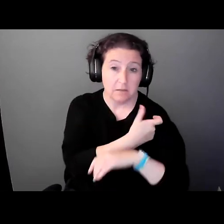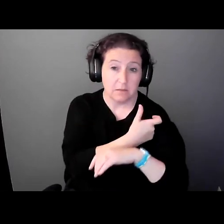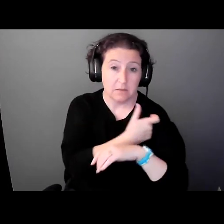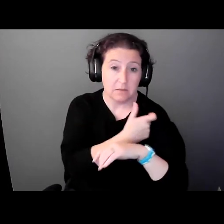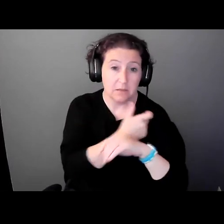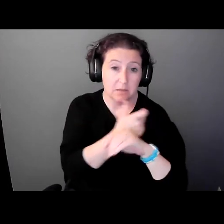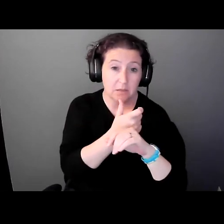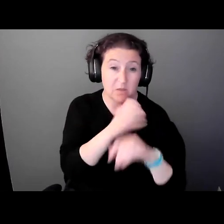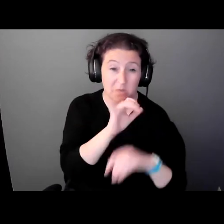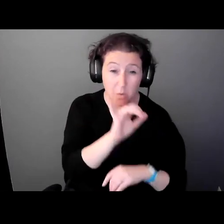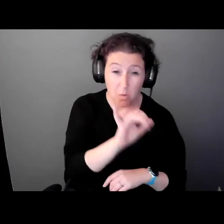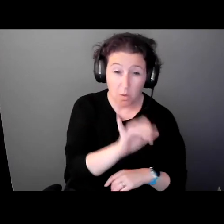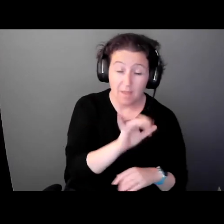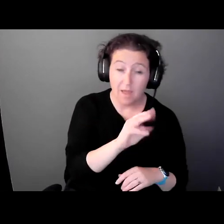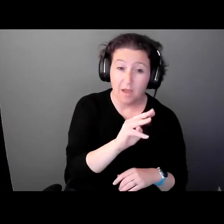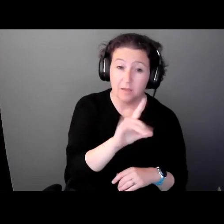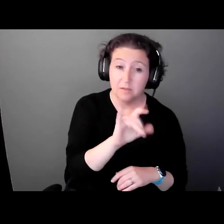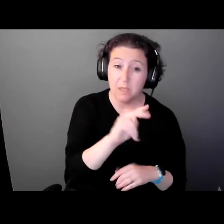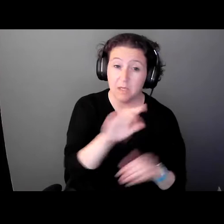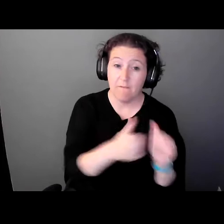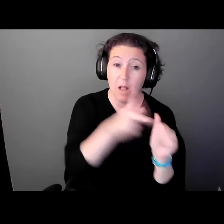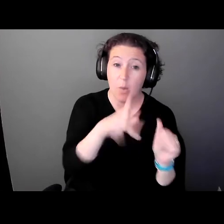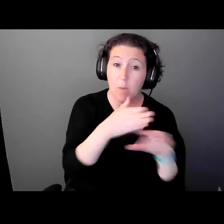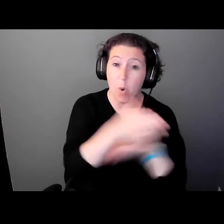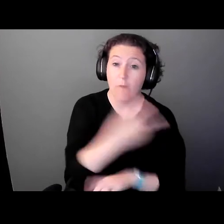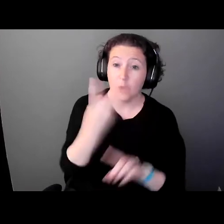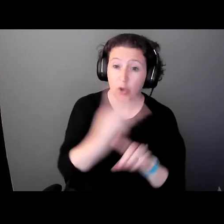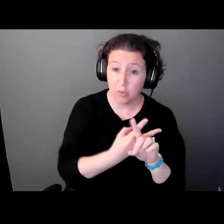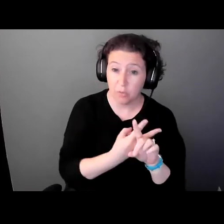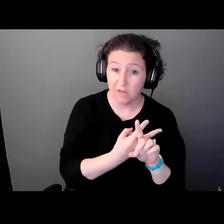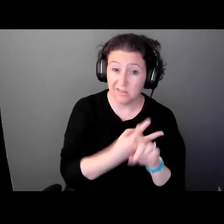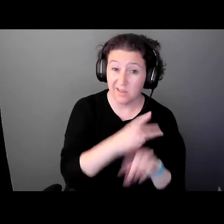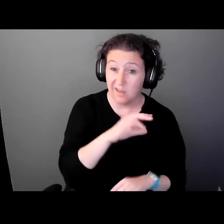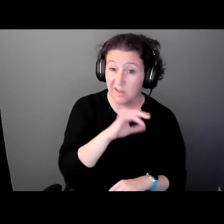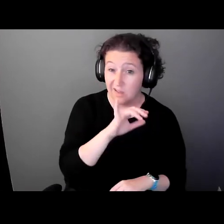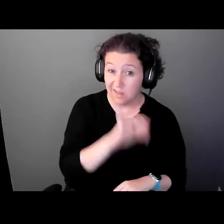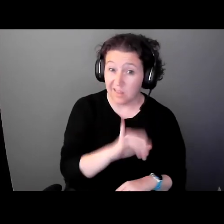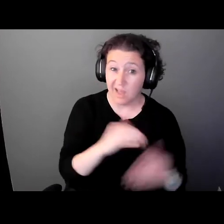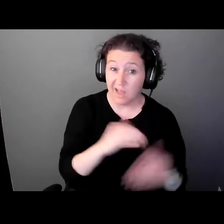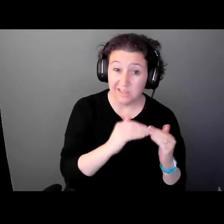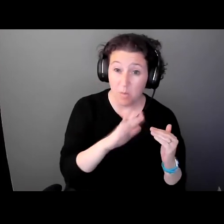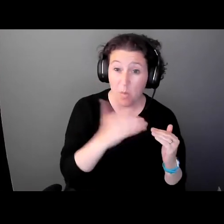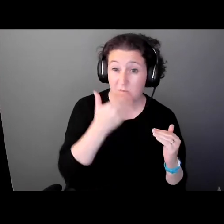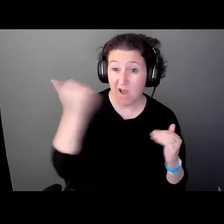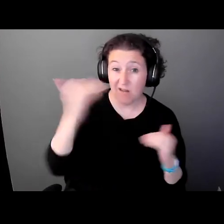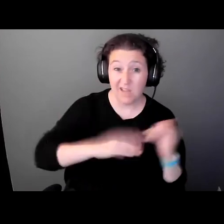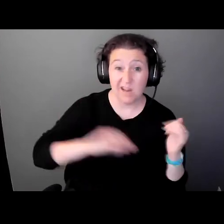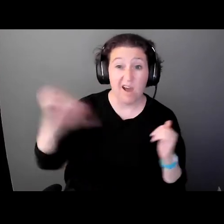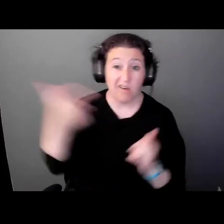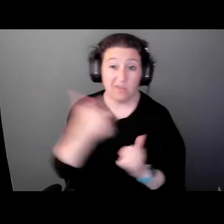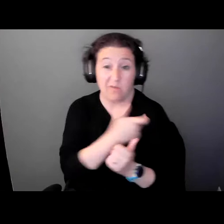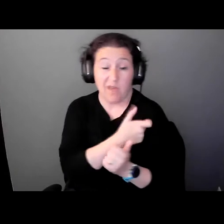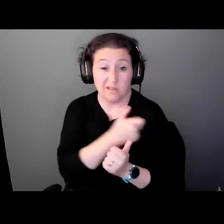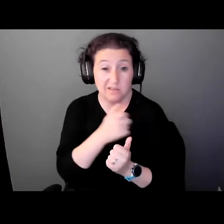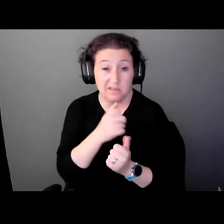months, which is as good or better as than other vaccines that have been considered for emergency use in the past.